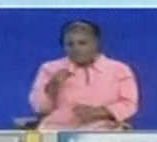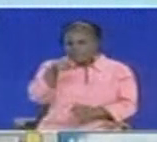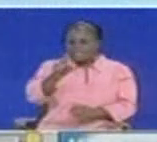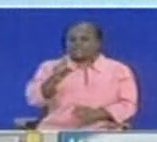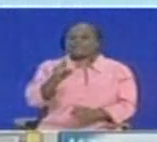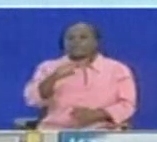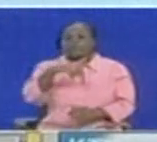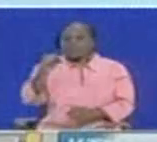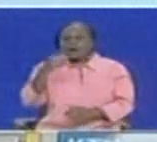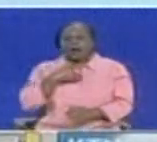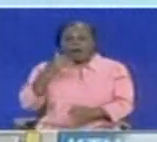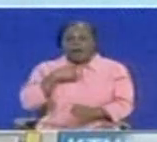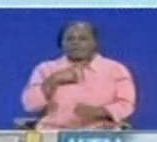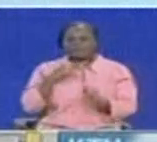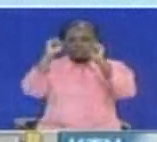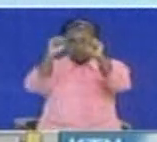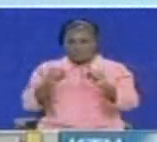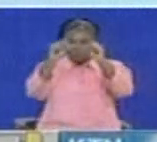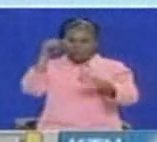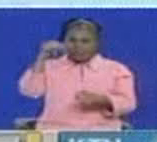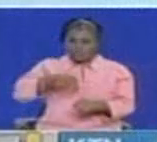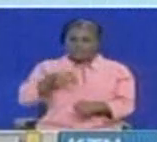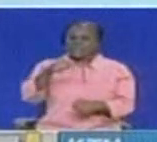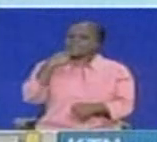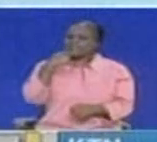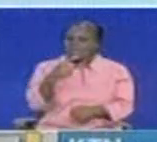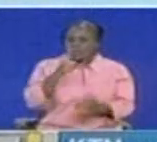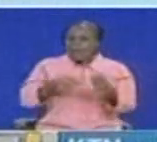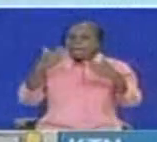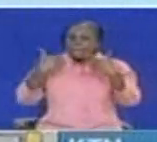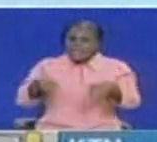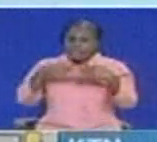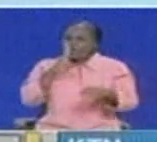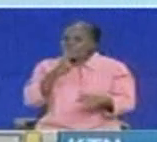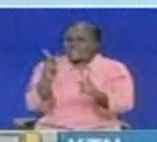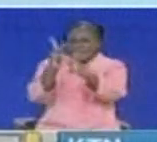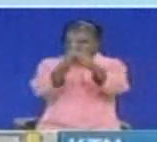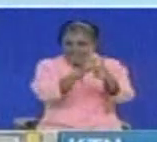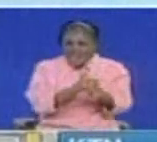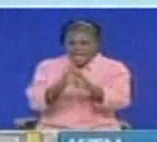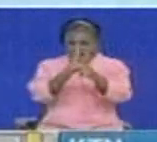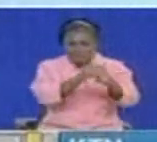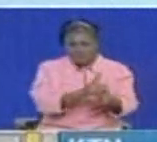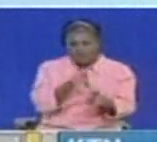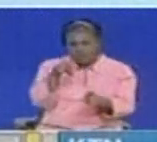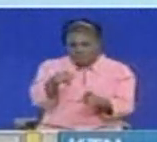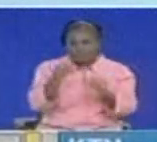to be holding demonstrations today. He said that people should be very careful about the demonstrations